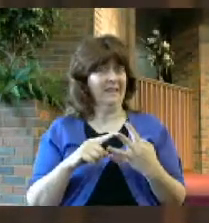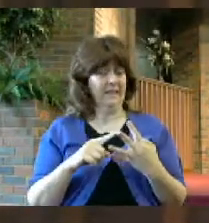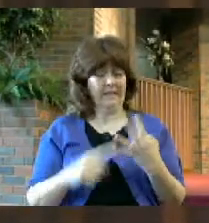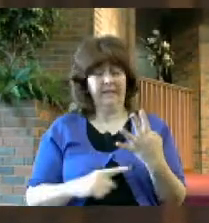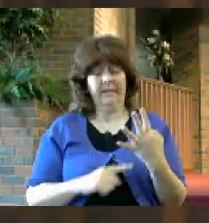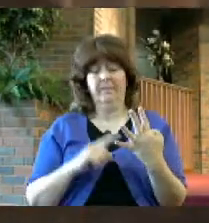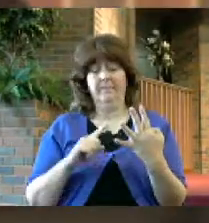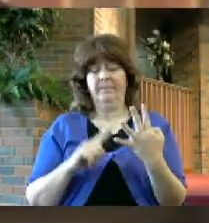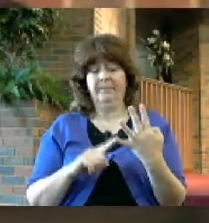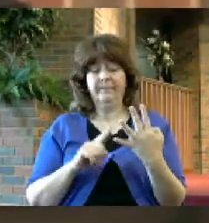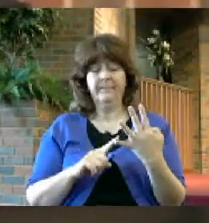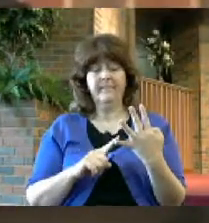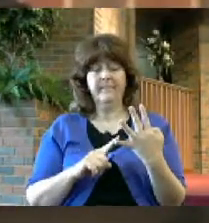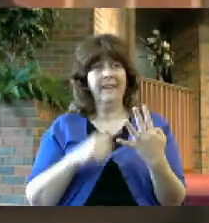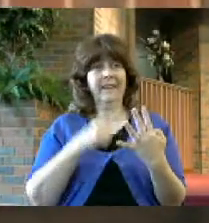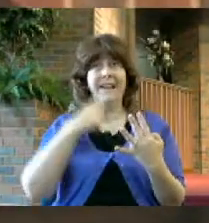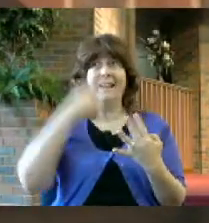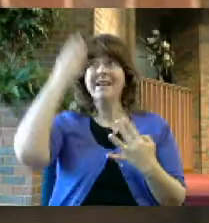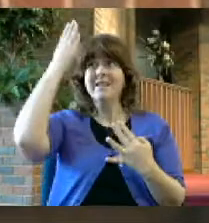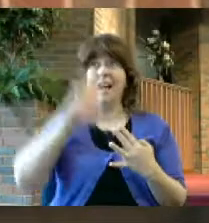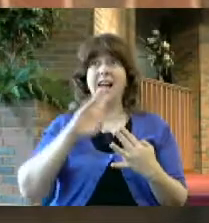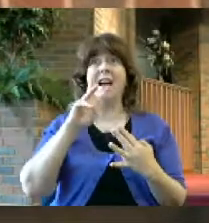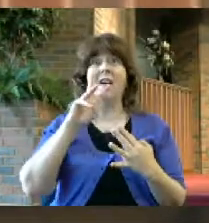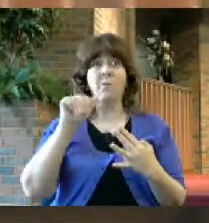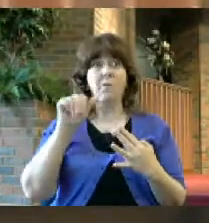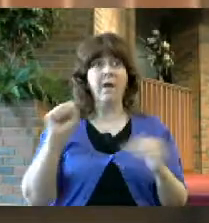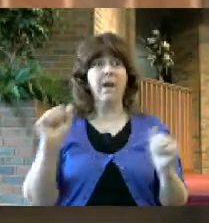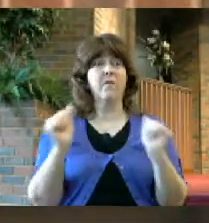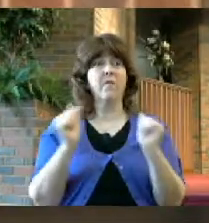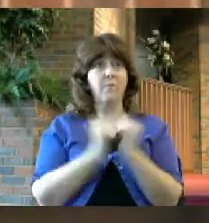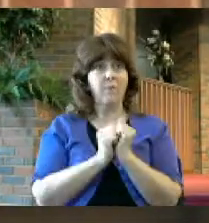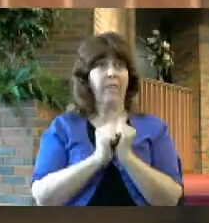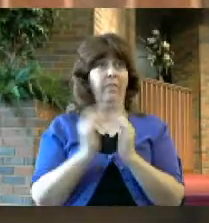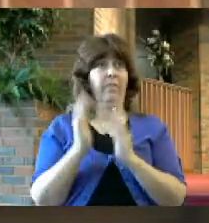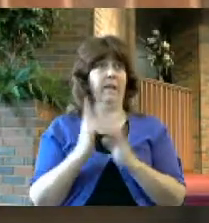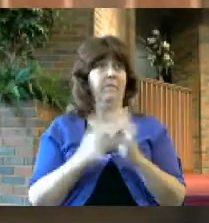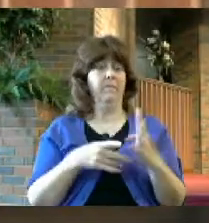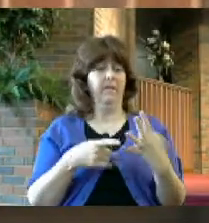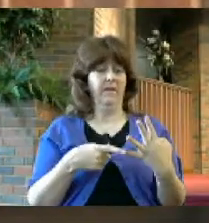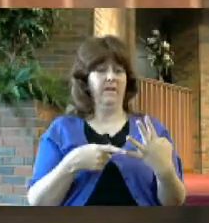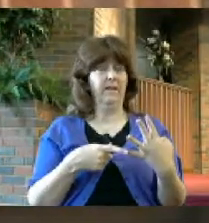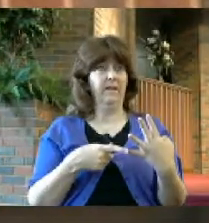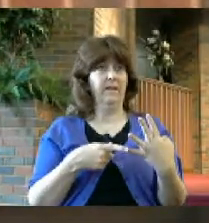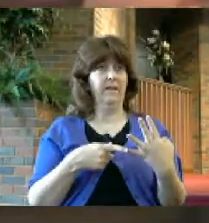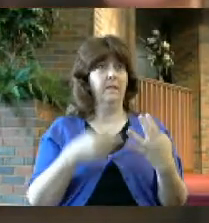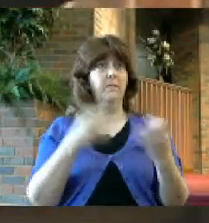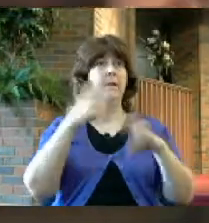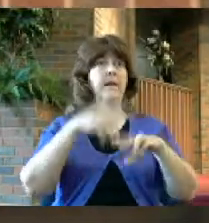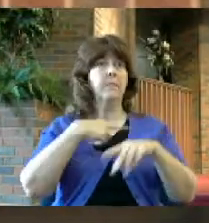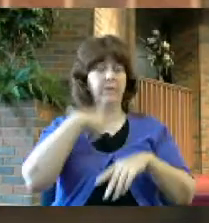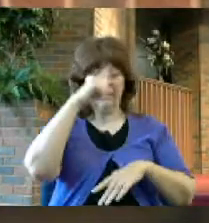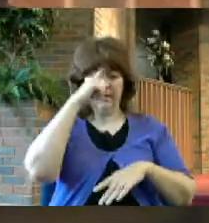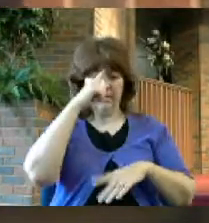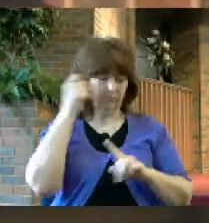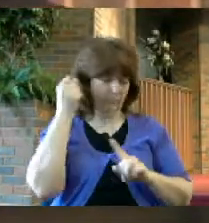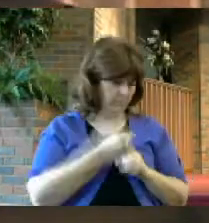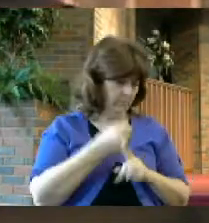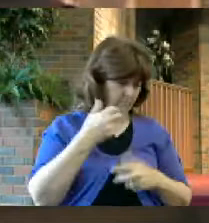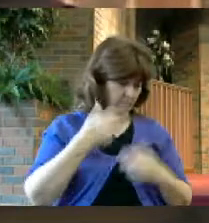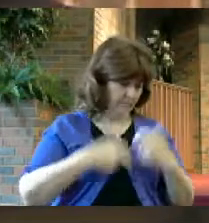him. Another assumption that often comes up in our lives when trouble strikes us is, well, God has abandoned